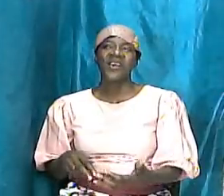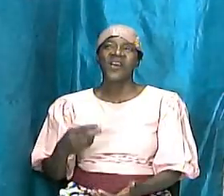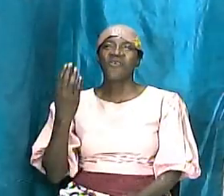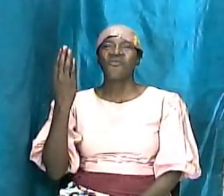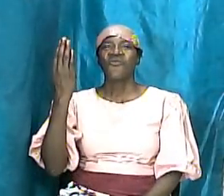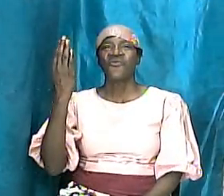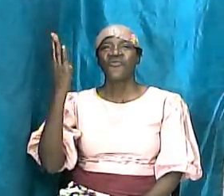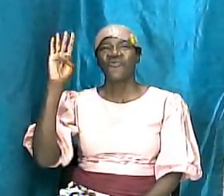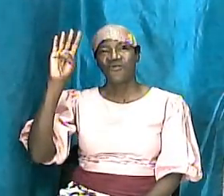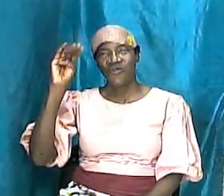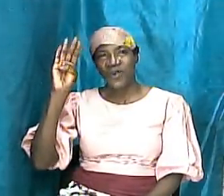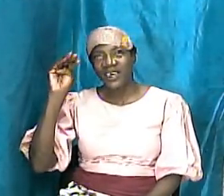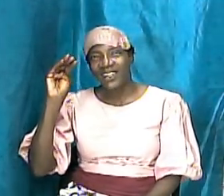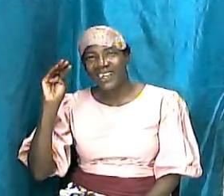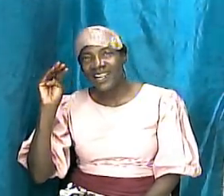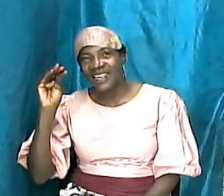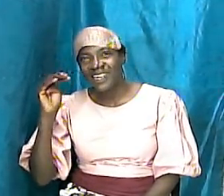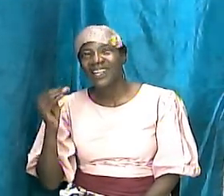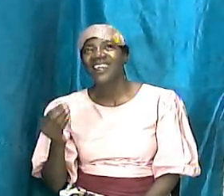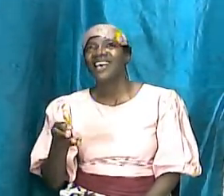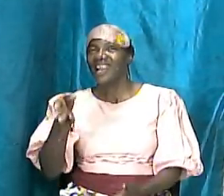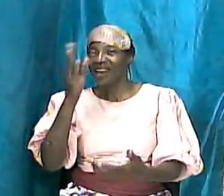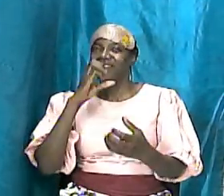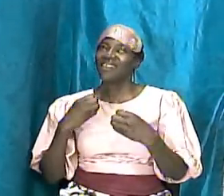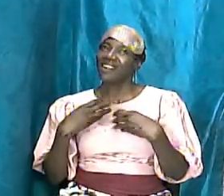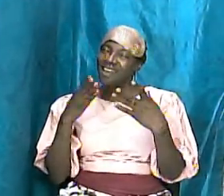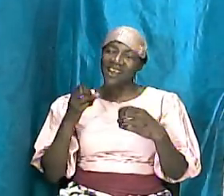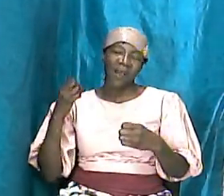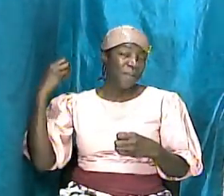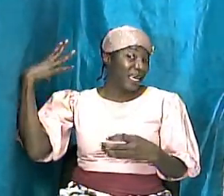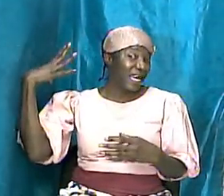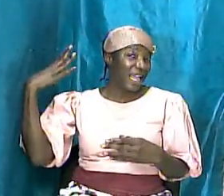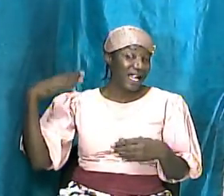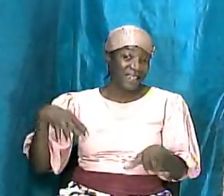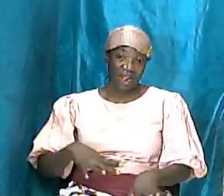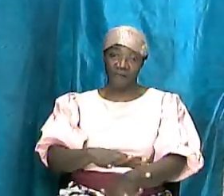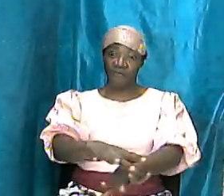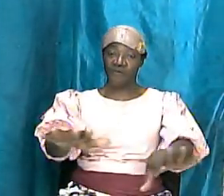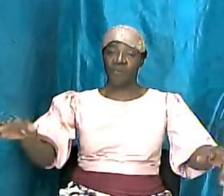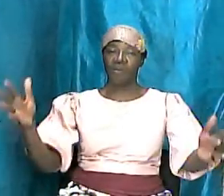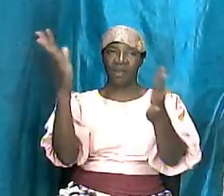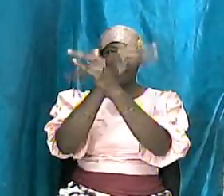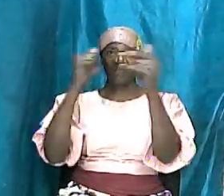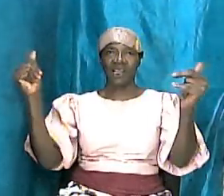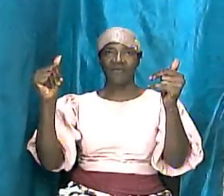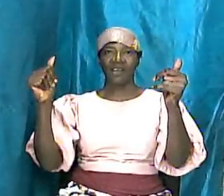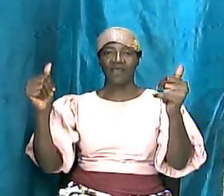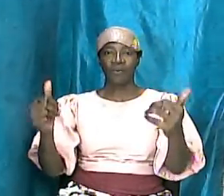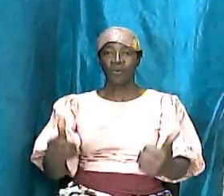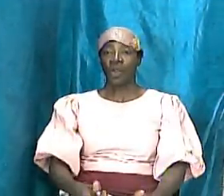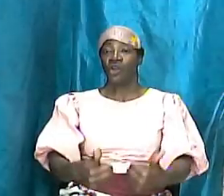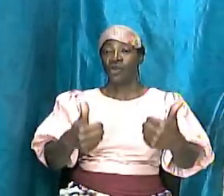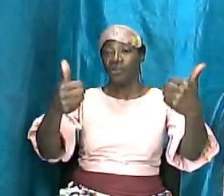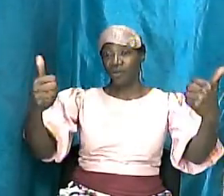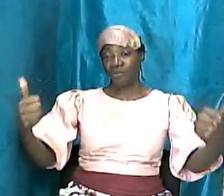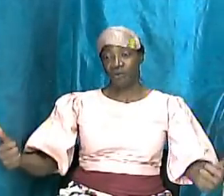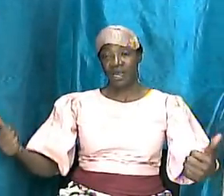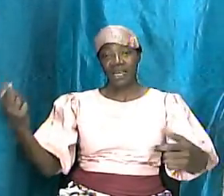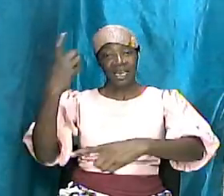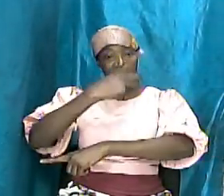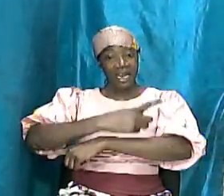said, let there be lights in the firmament of the heaven to divide the day from the